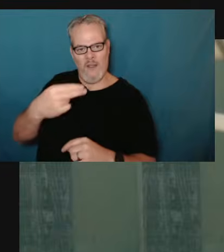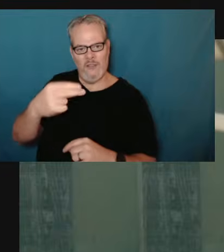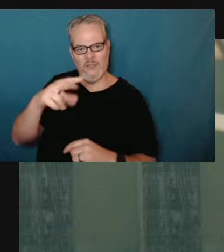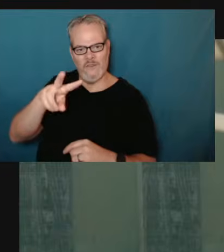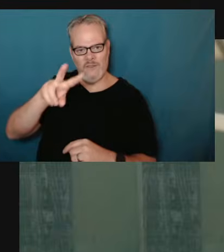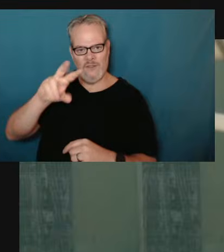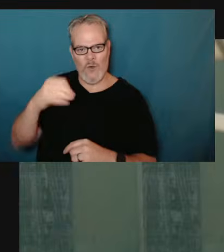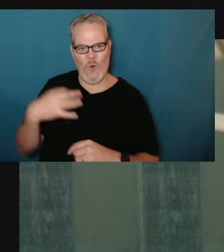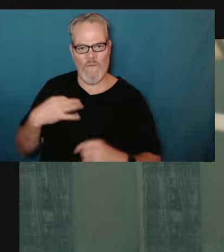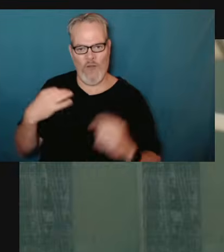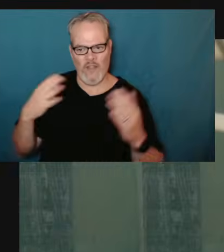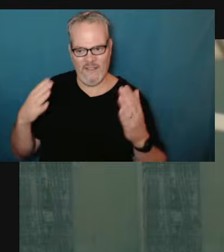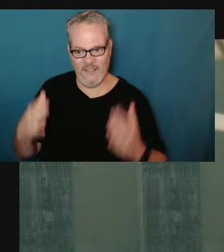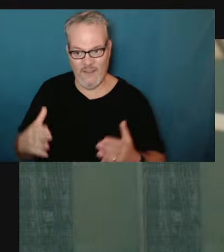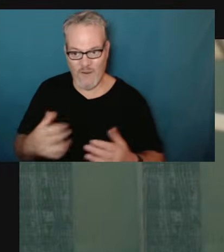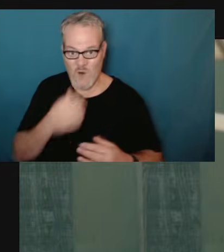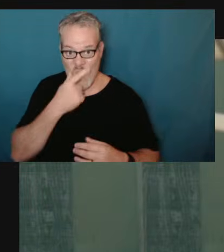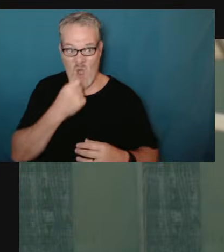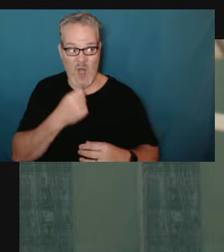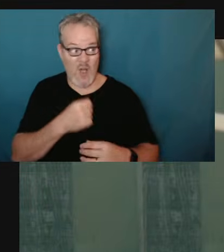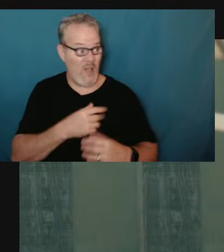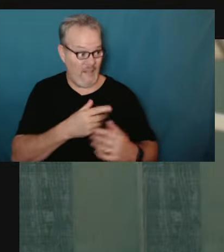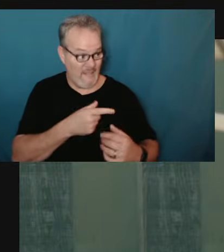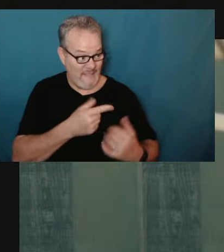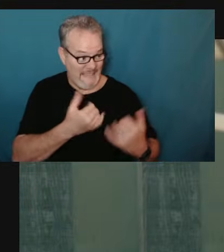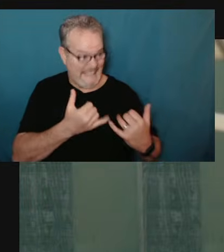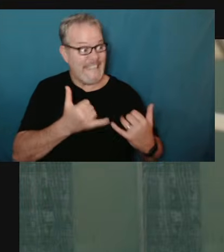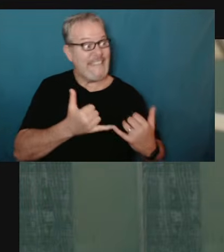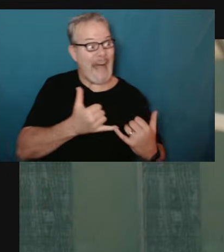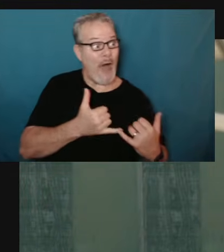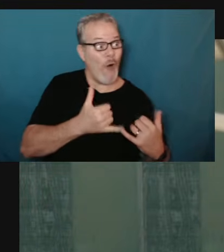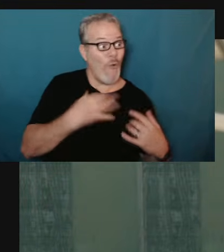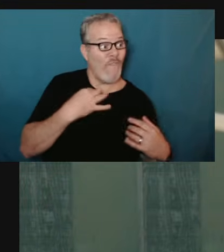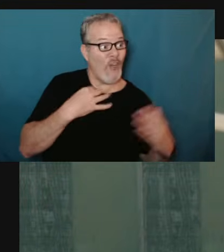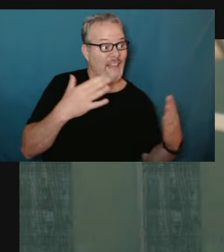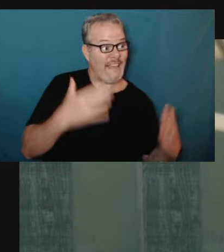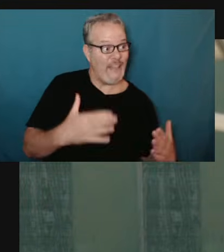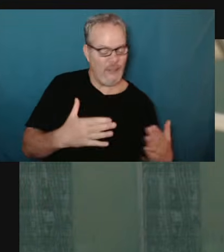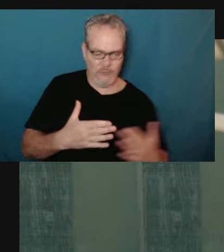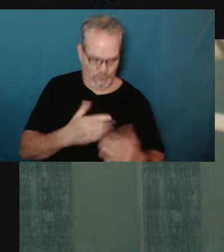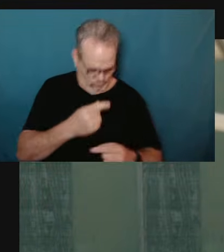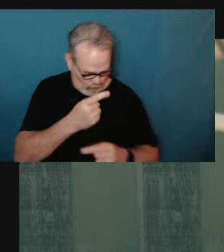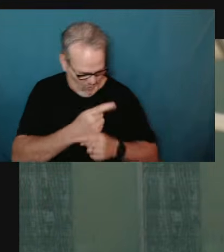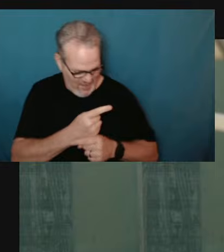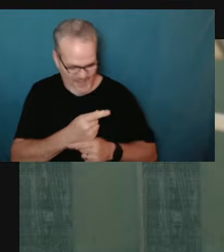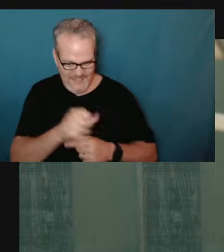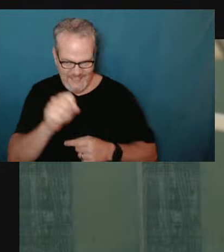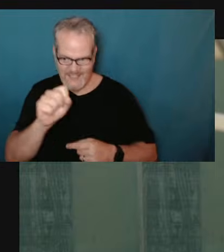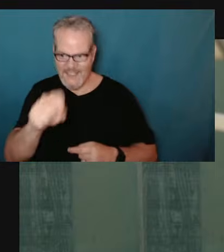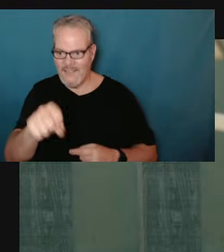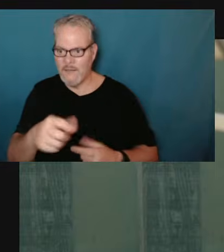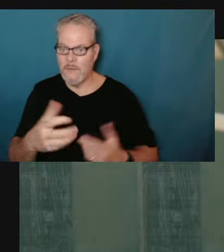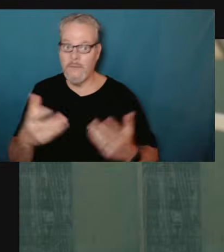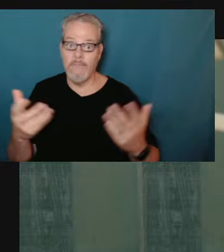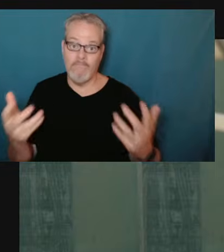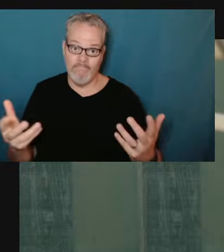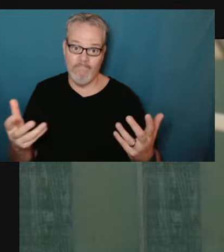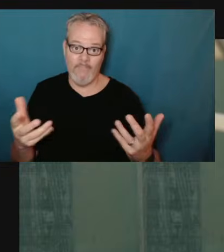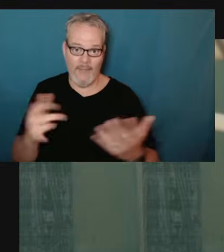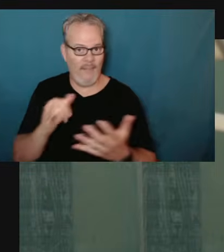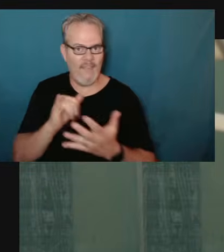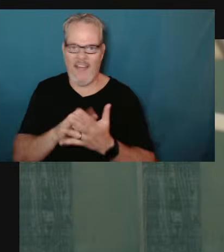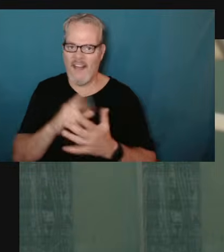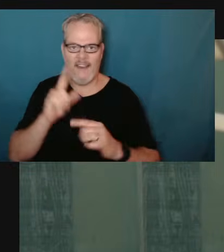Who's now a volunteer for the museum? There you go. So wonderful things, and none of this could happen without the volunteers.